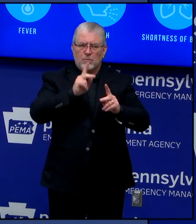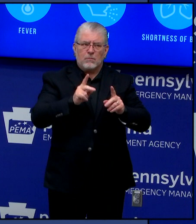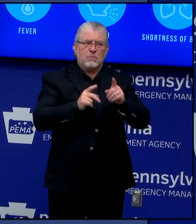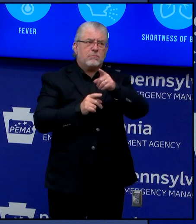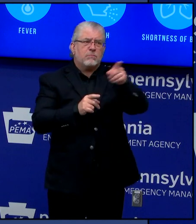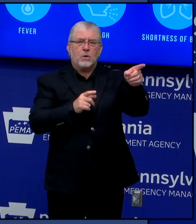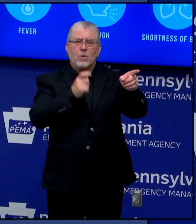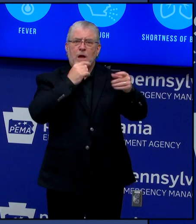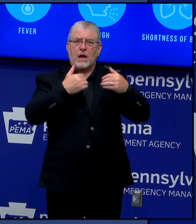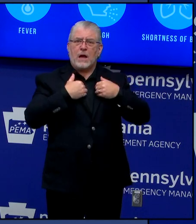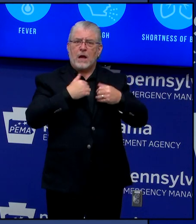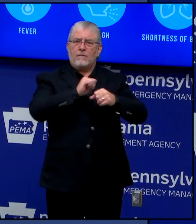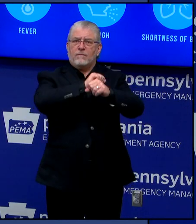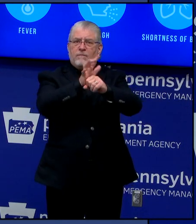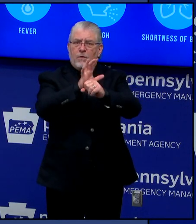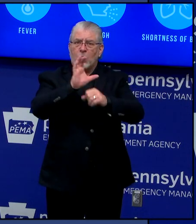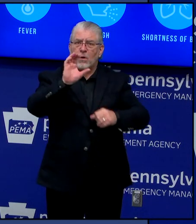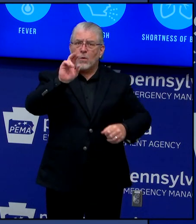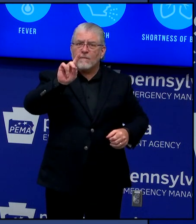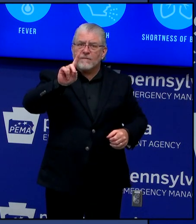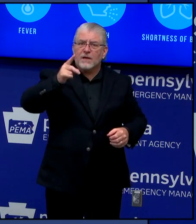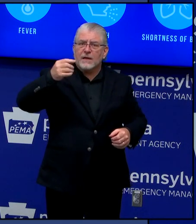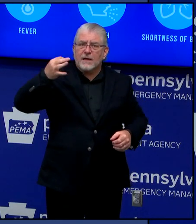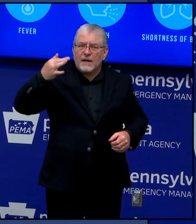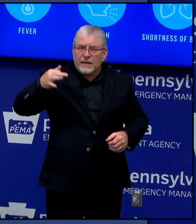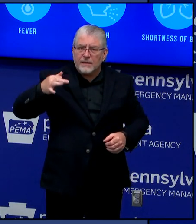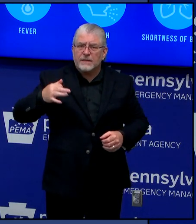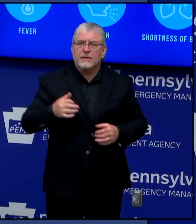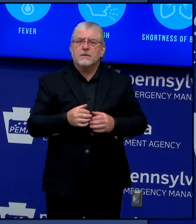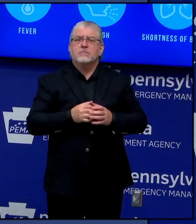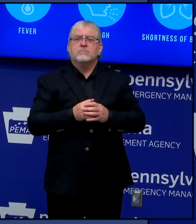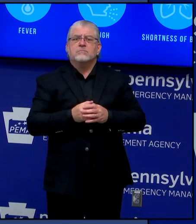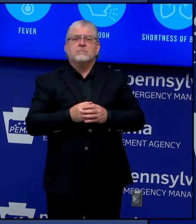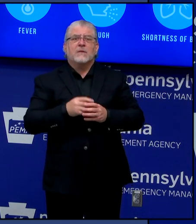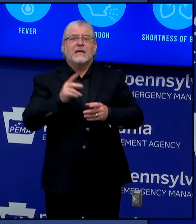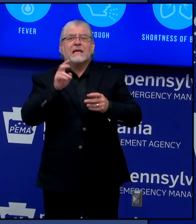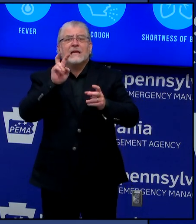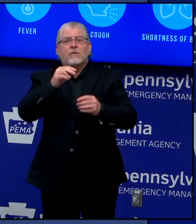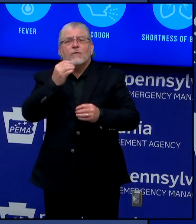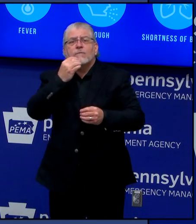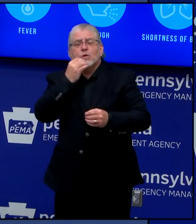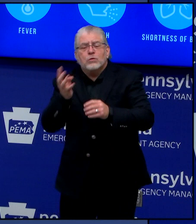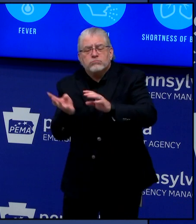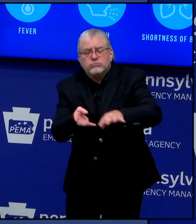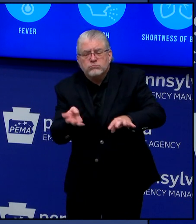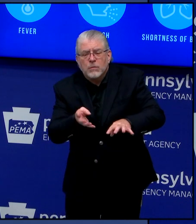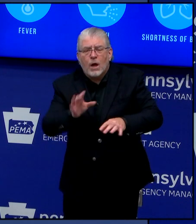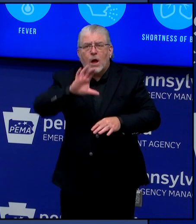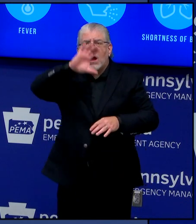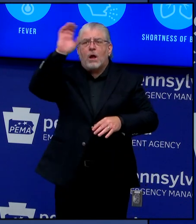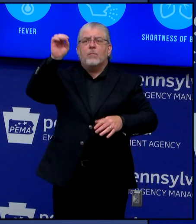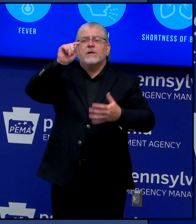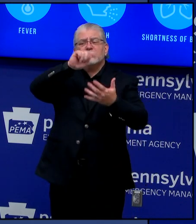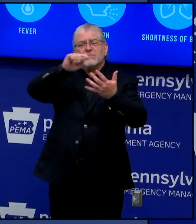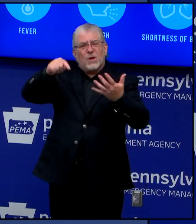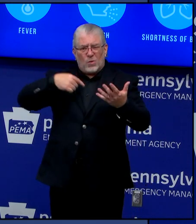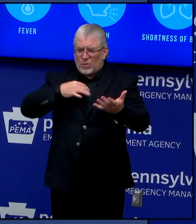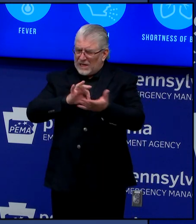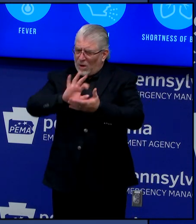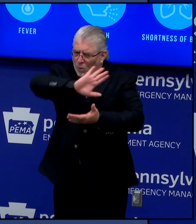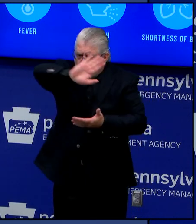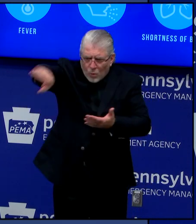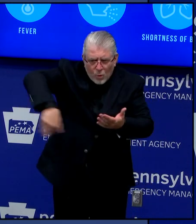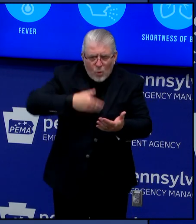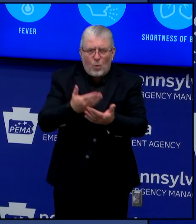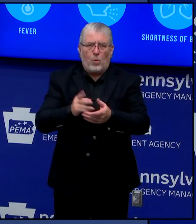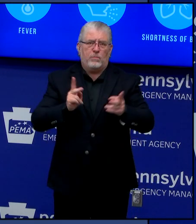food processing or manufacturing plants, et cetera, do count in the county's general count of COVID-19 patients. From the